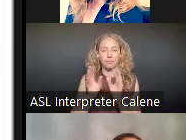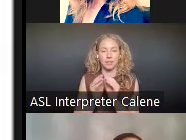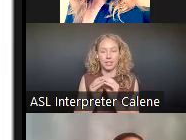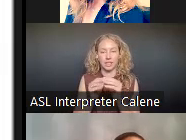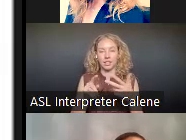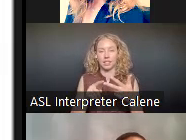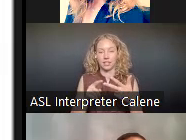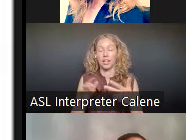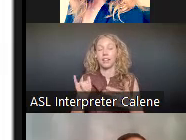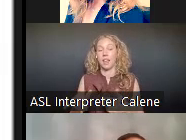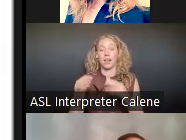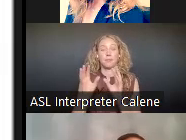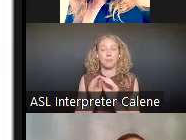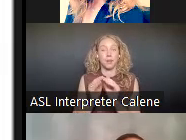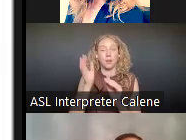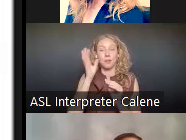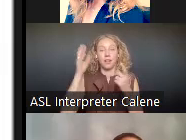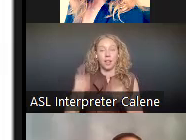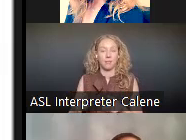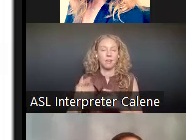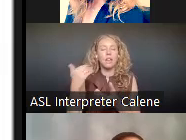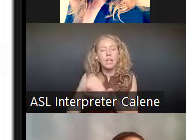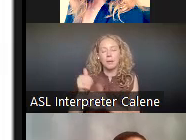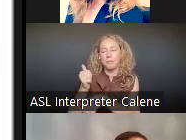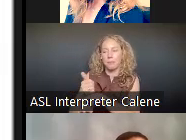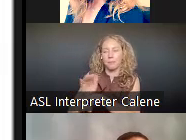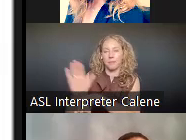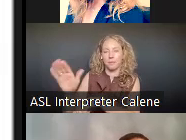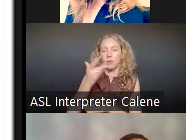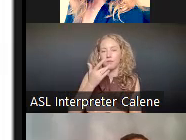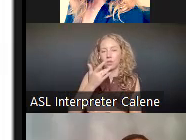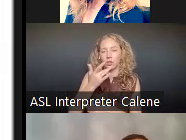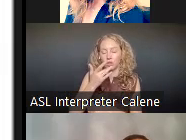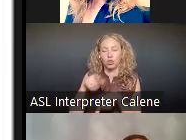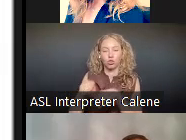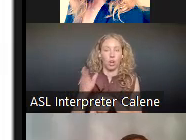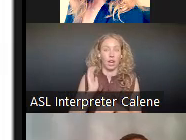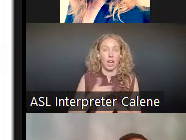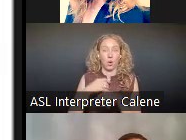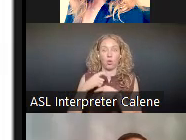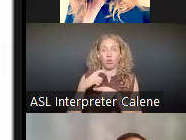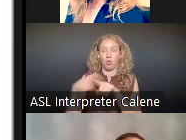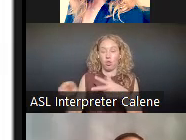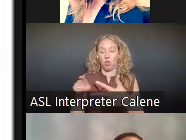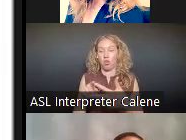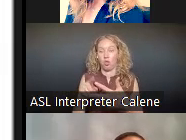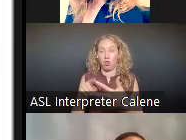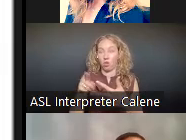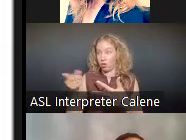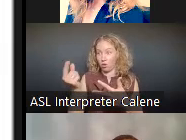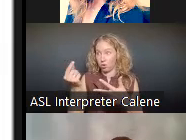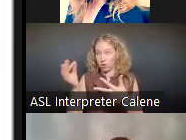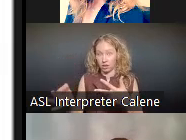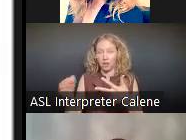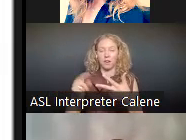the follow-up meeting will be held again based on the preferences outlined during that initial contact. So when